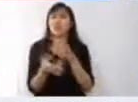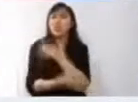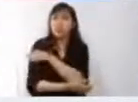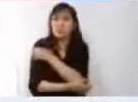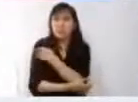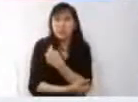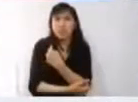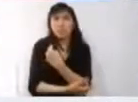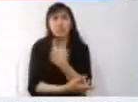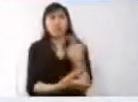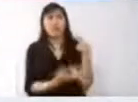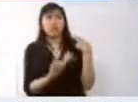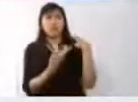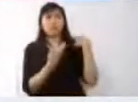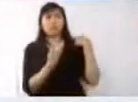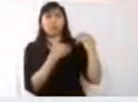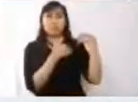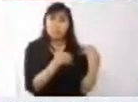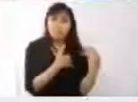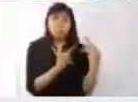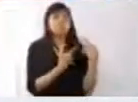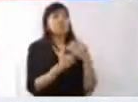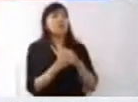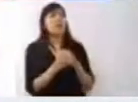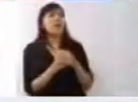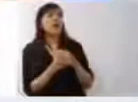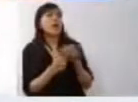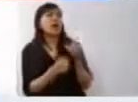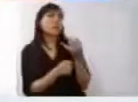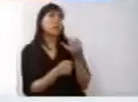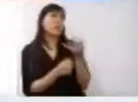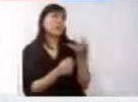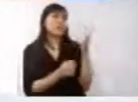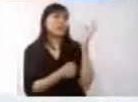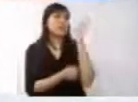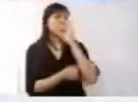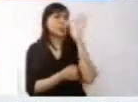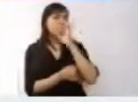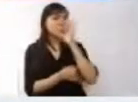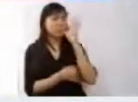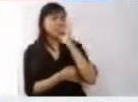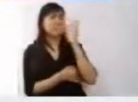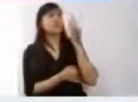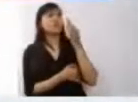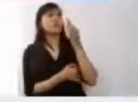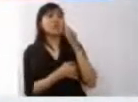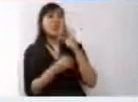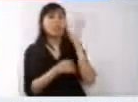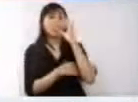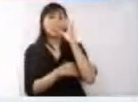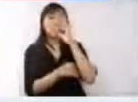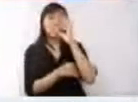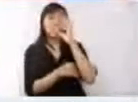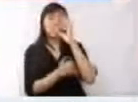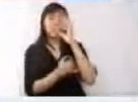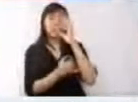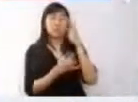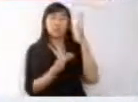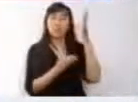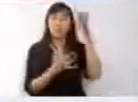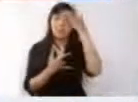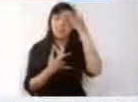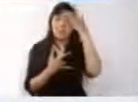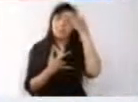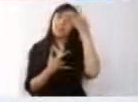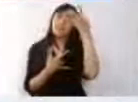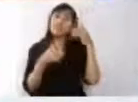Filipinos ang nagkaroon ng COVID-19 since the start of the pandemic yeah, early this year. Hindi po ito bago,